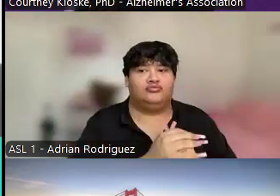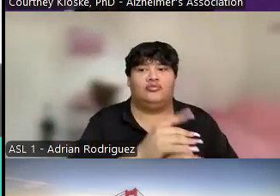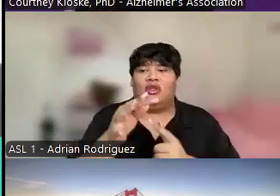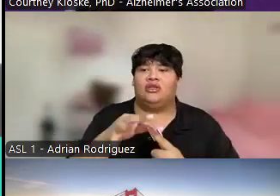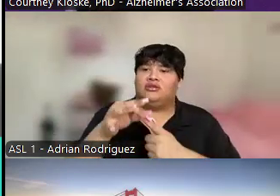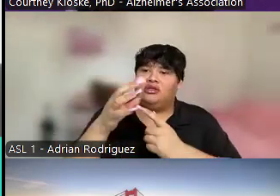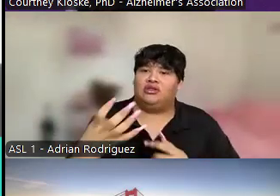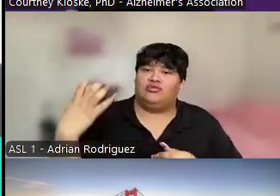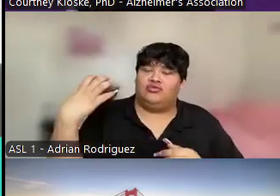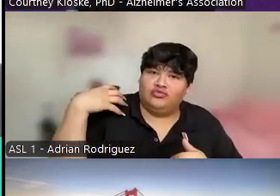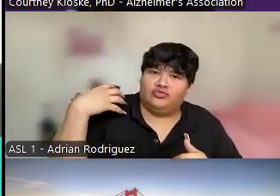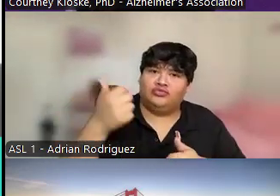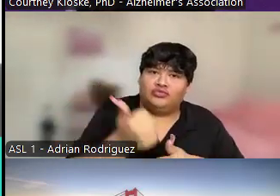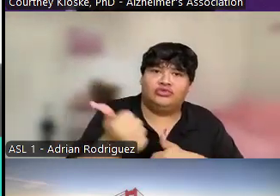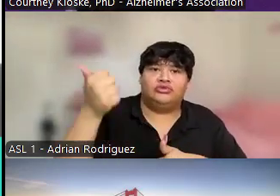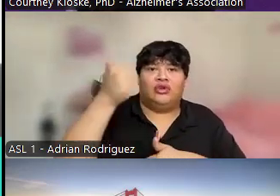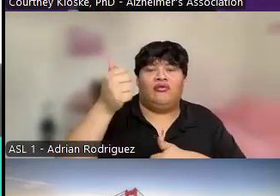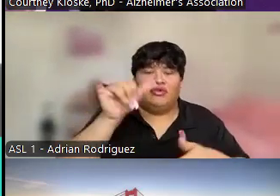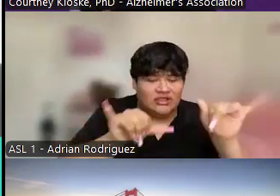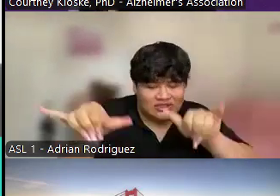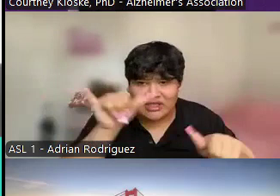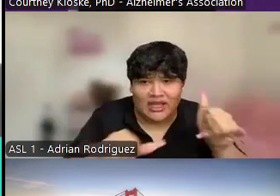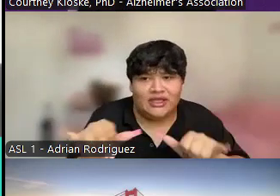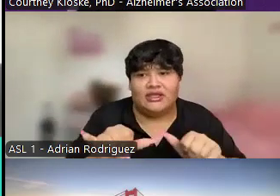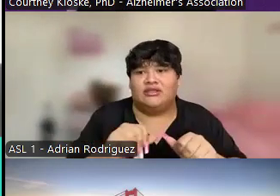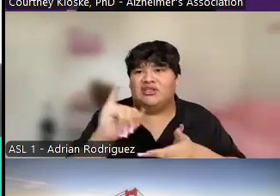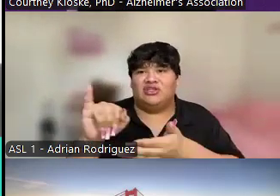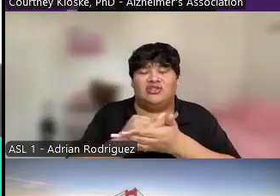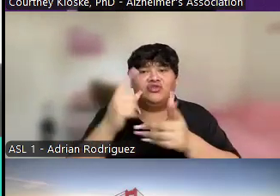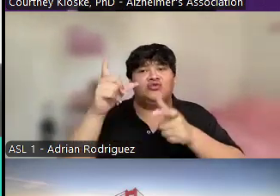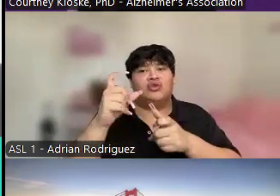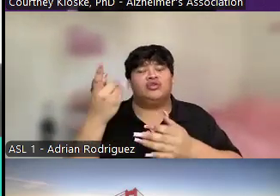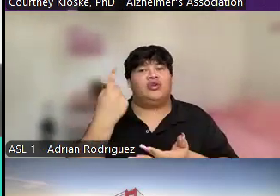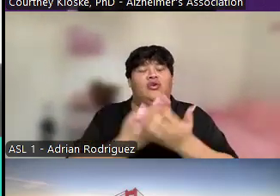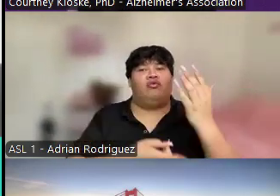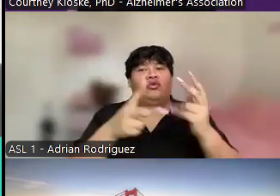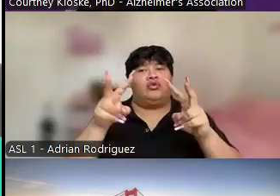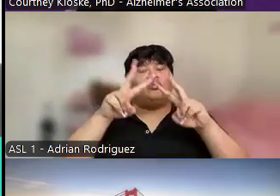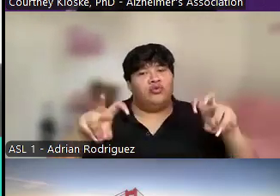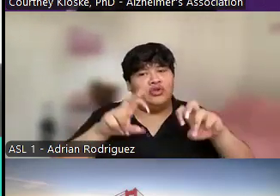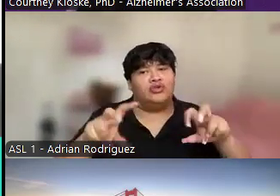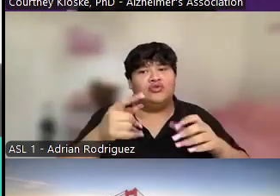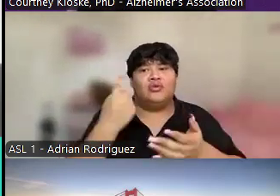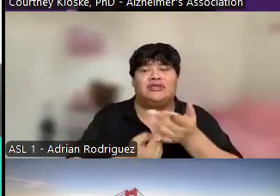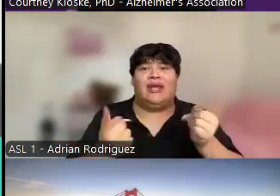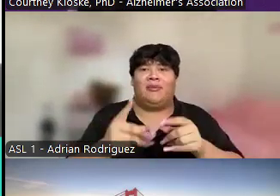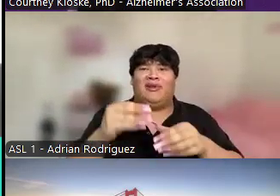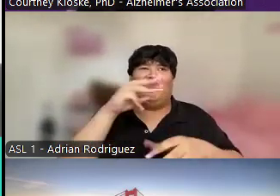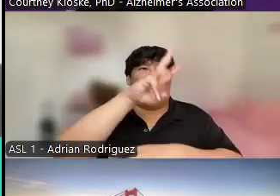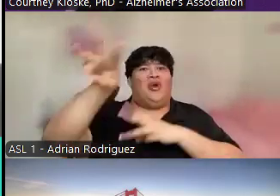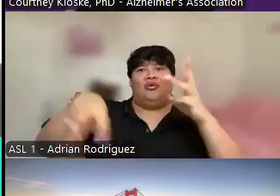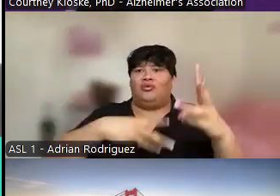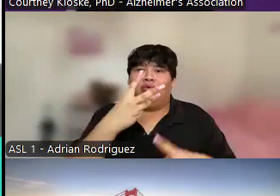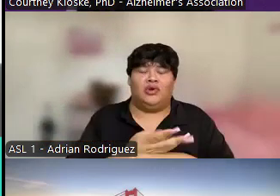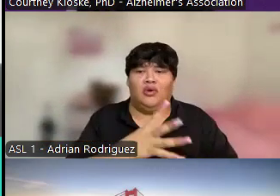in Alzheimer's and dementia science. And that was just a snapshot of a lot of the research happening around the world and Alzheimer's